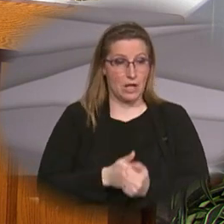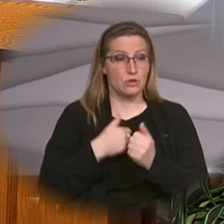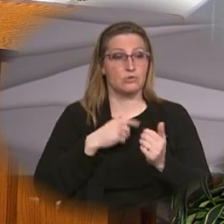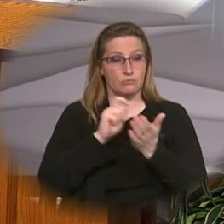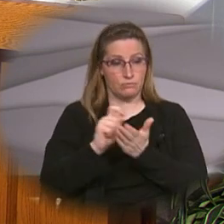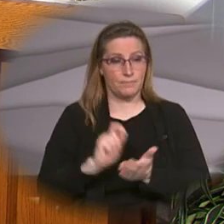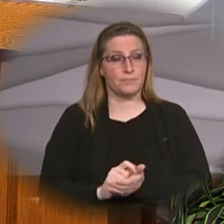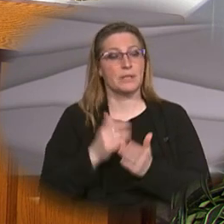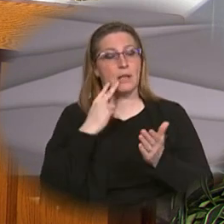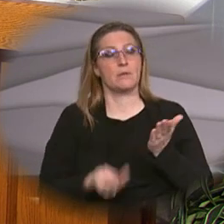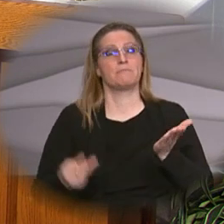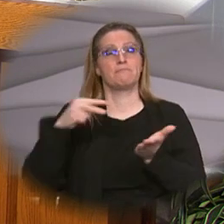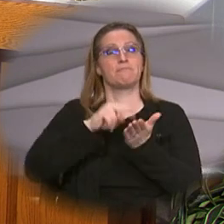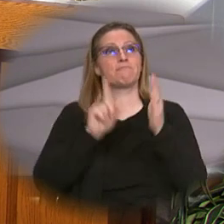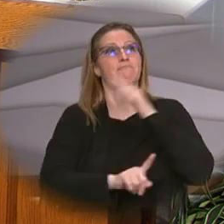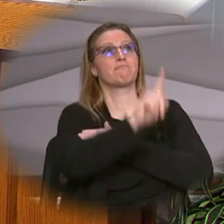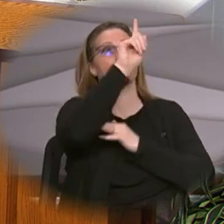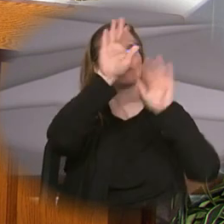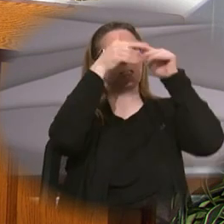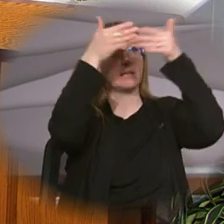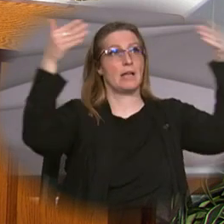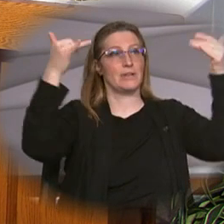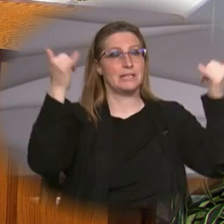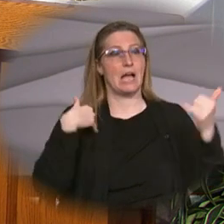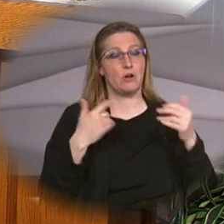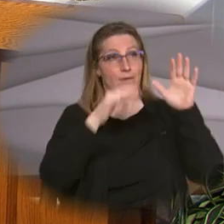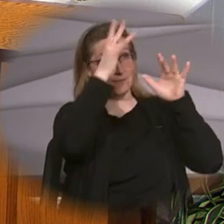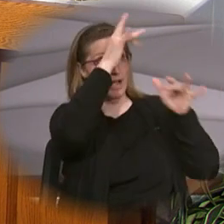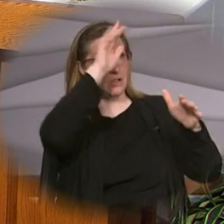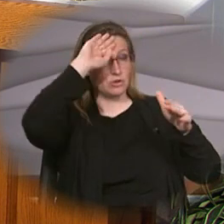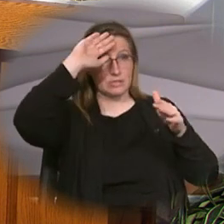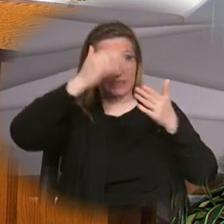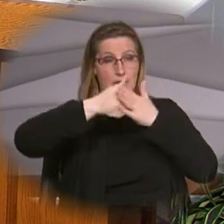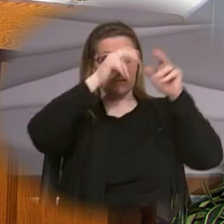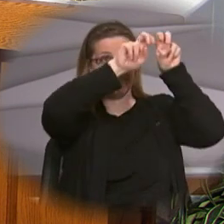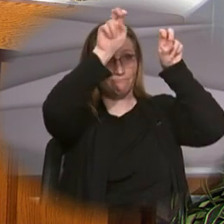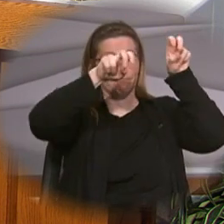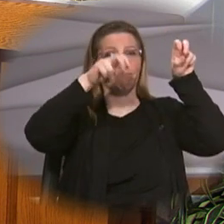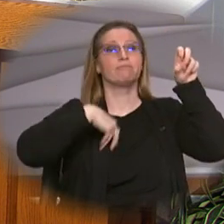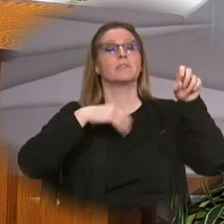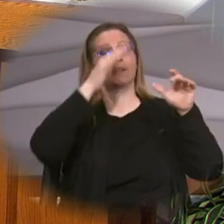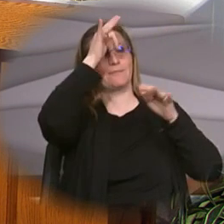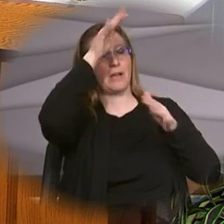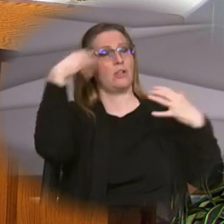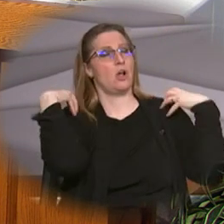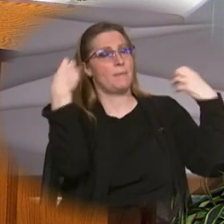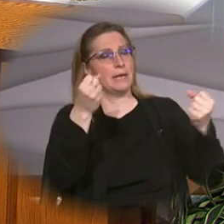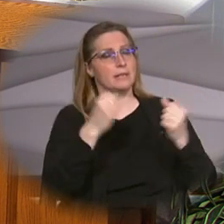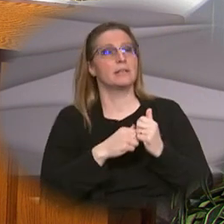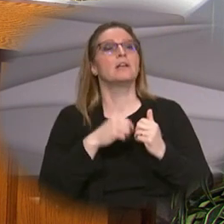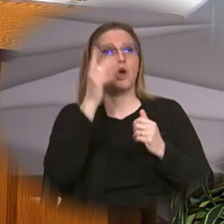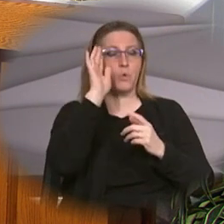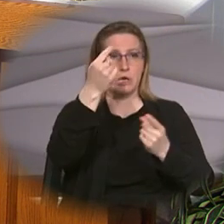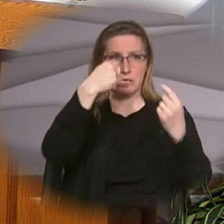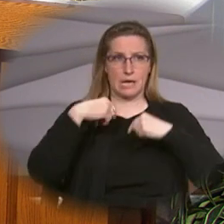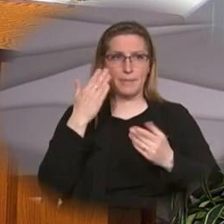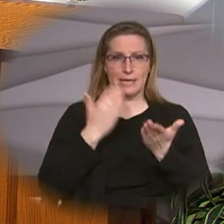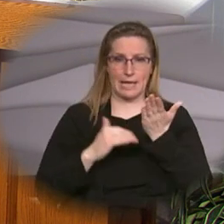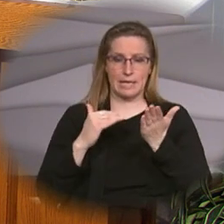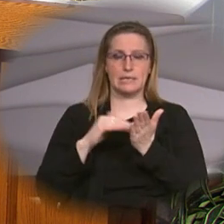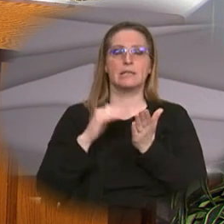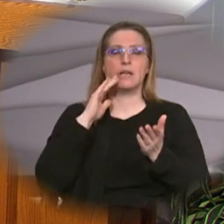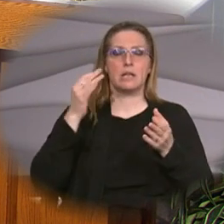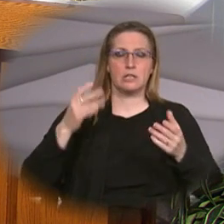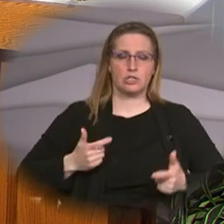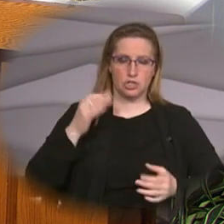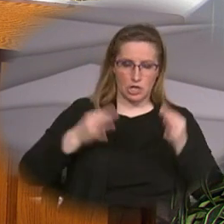he ascended to heaven and is seated at the right hand of God the Father almighty from there he will come to judge the living and